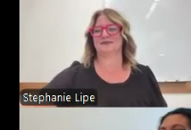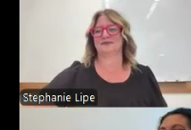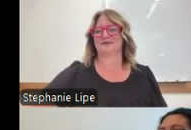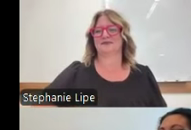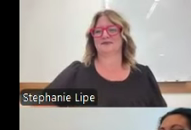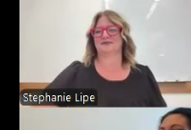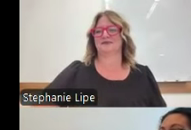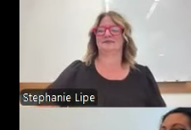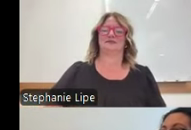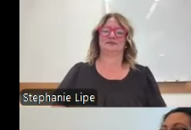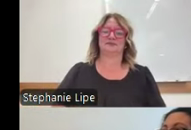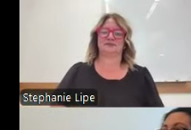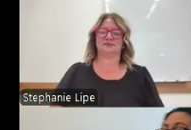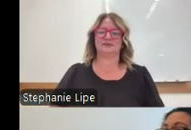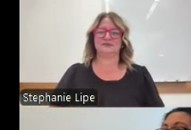want that to continue.